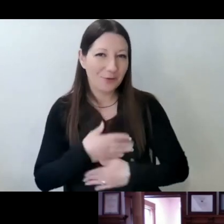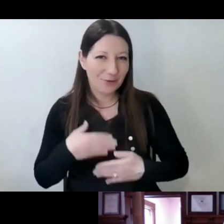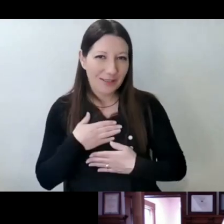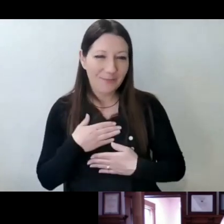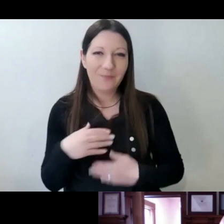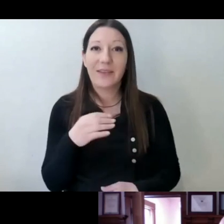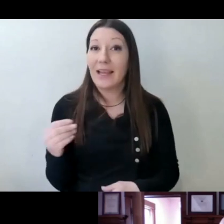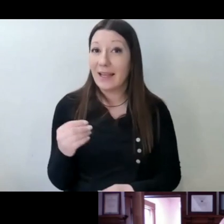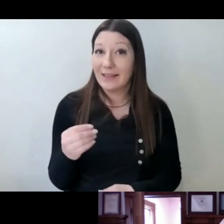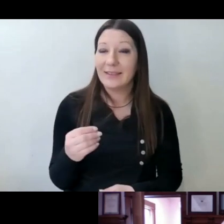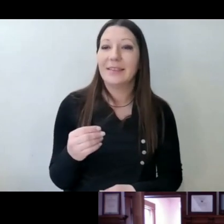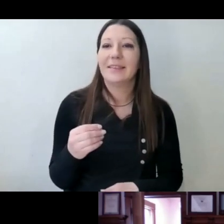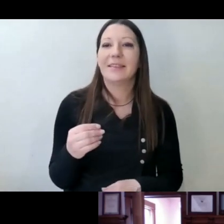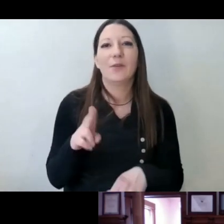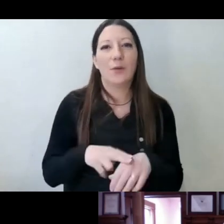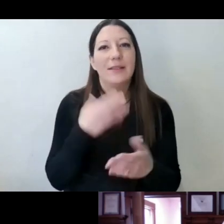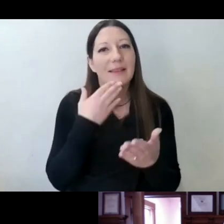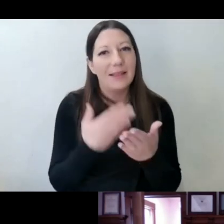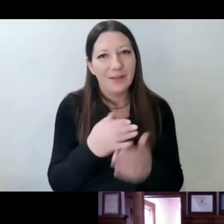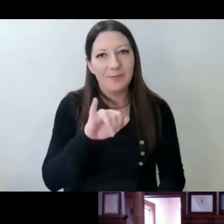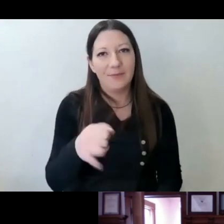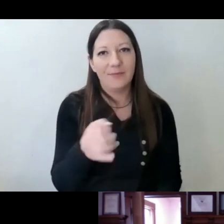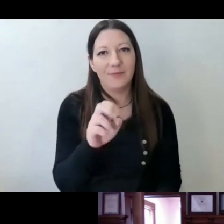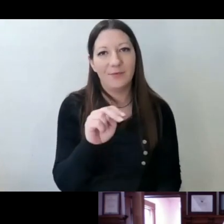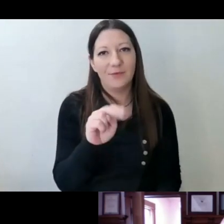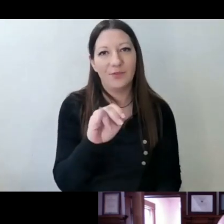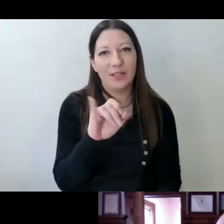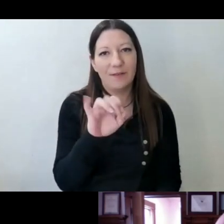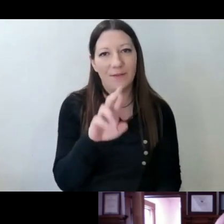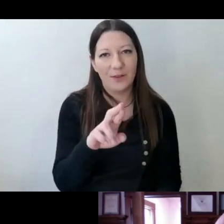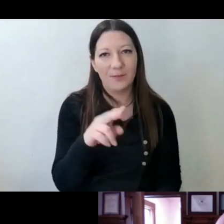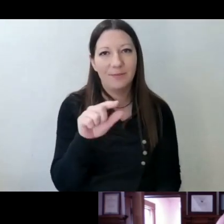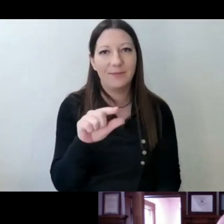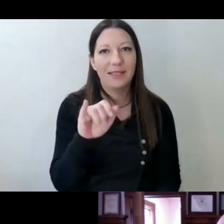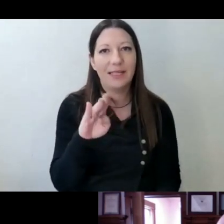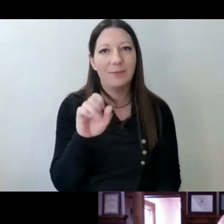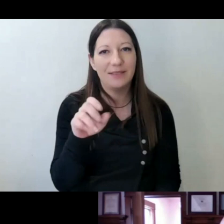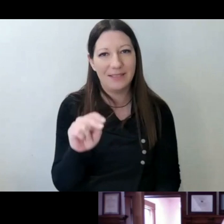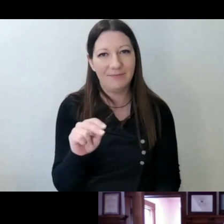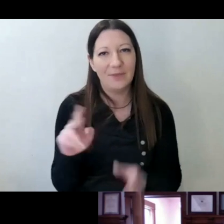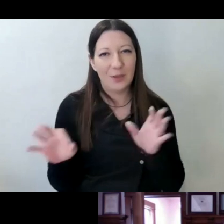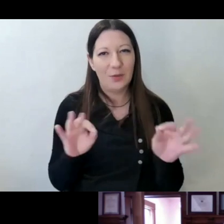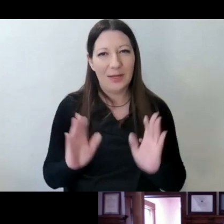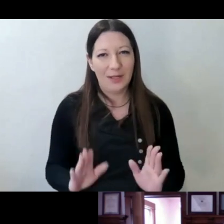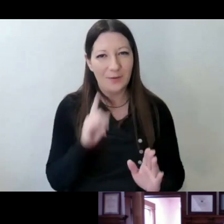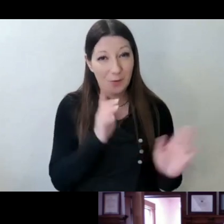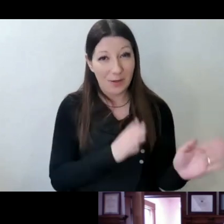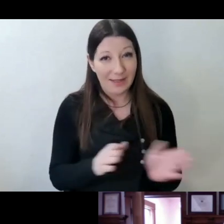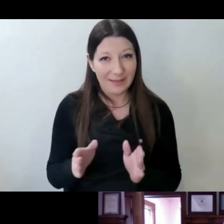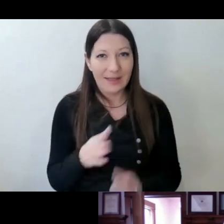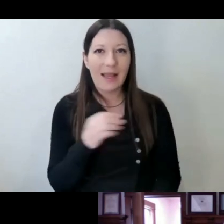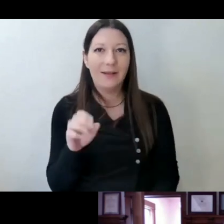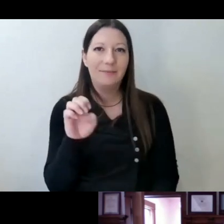course to Jennifer Gibson, who organized this, and Evan for his technical